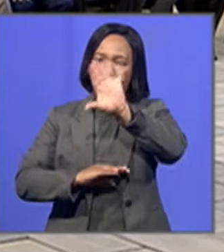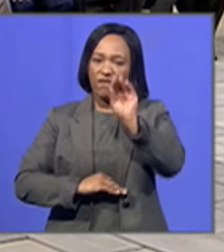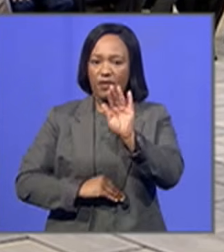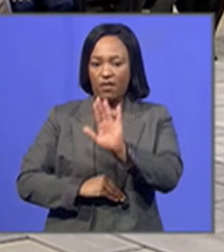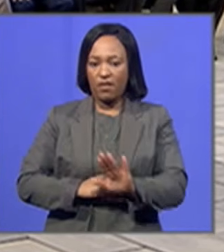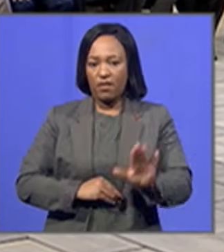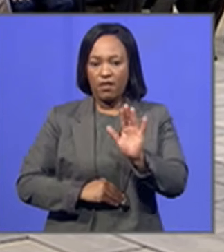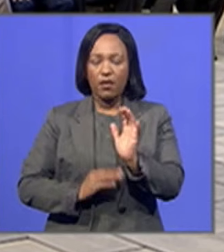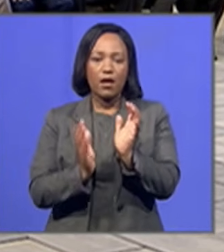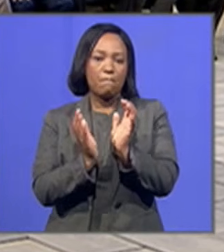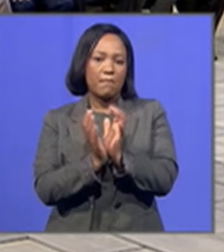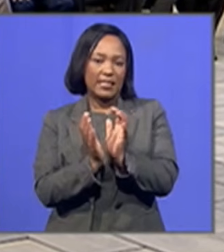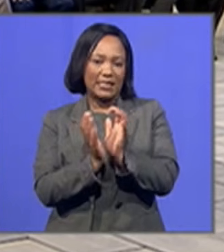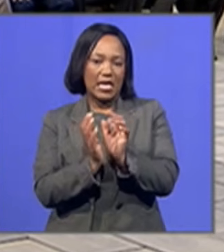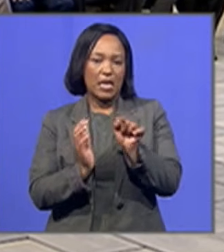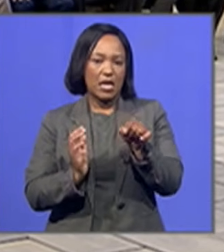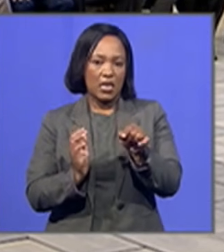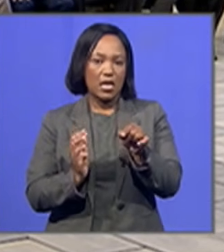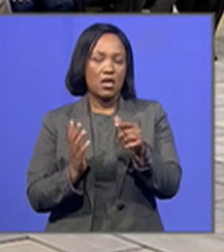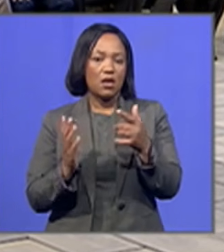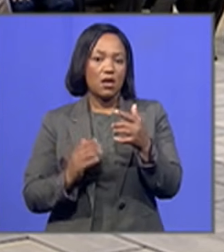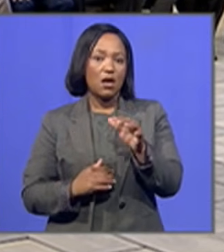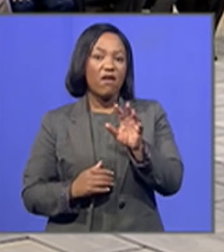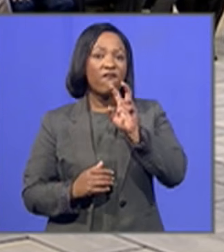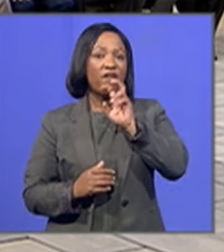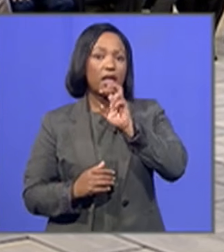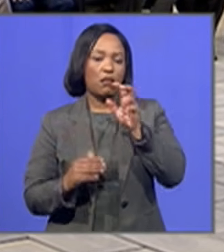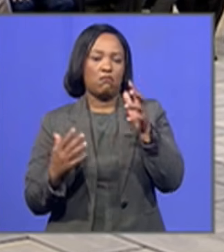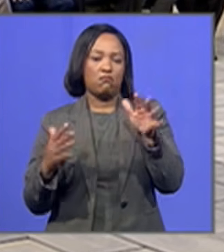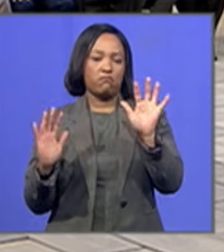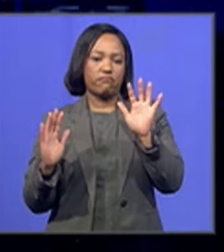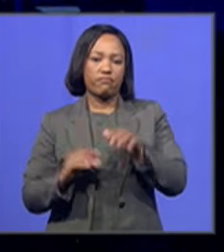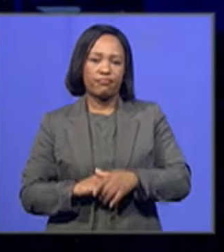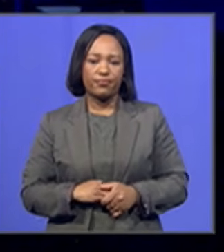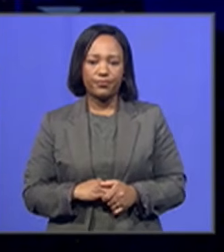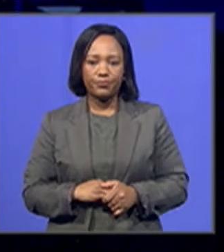ena e tla phethela mosebetsi wa yona ka Labohlano.